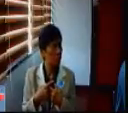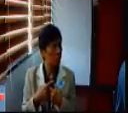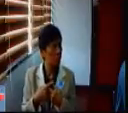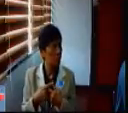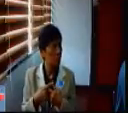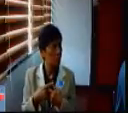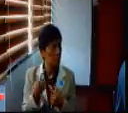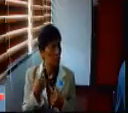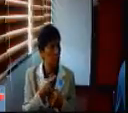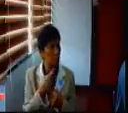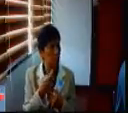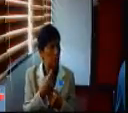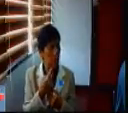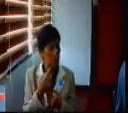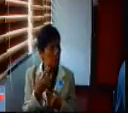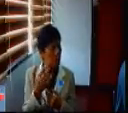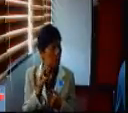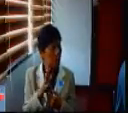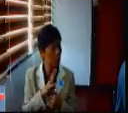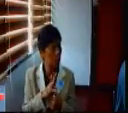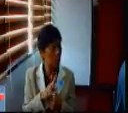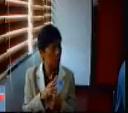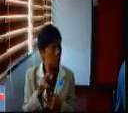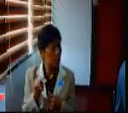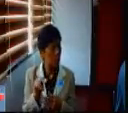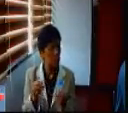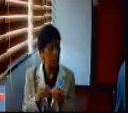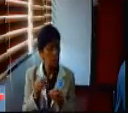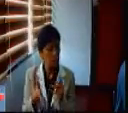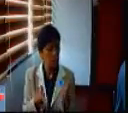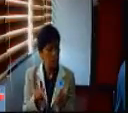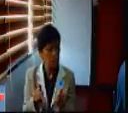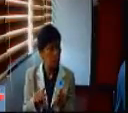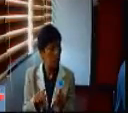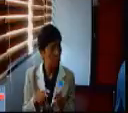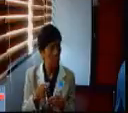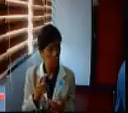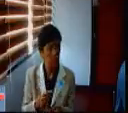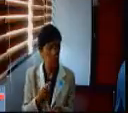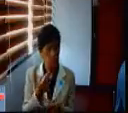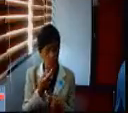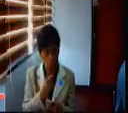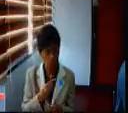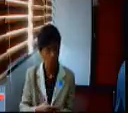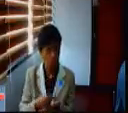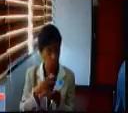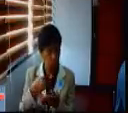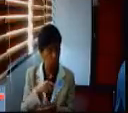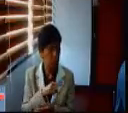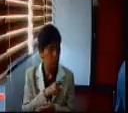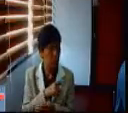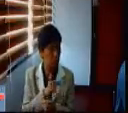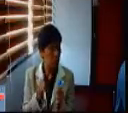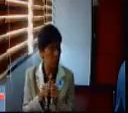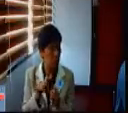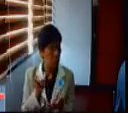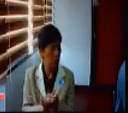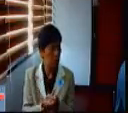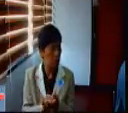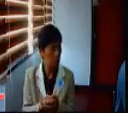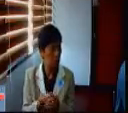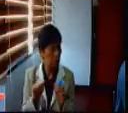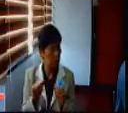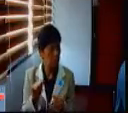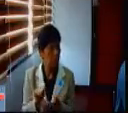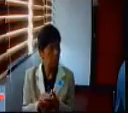who will implement these things. We need more people in terms of trying to help out in doing these things. So with that, Your Honors, thank you very